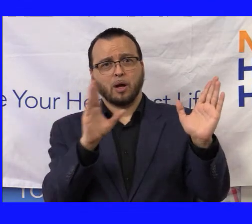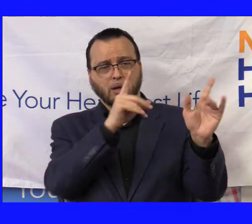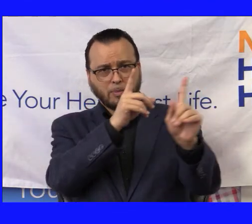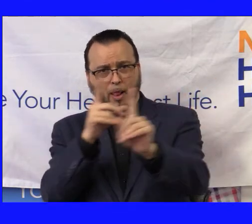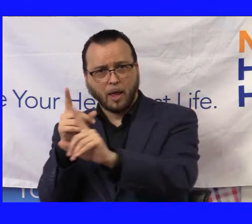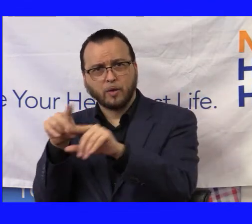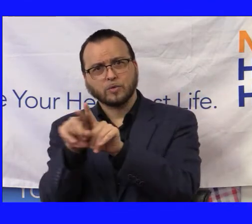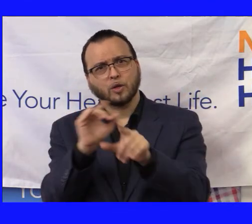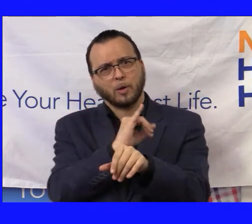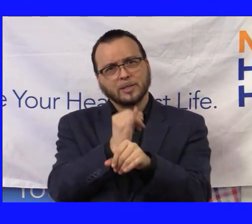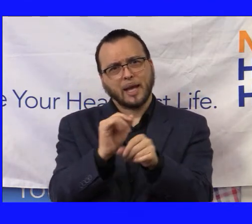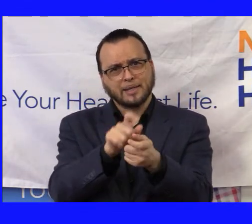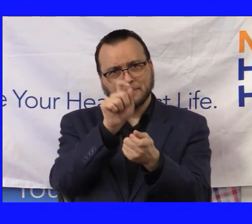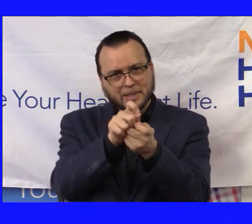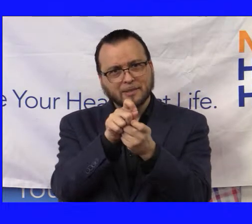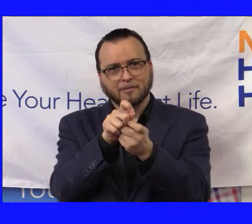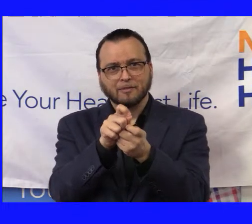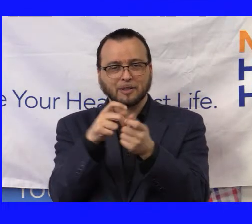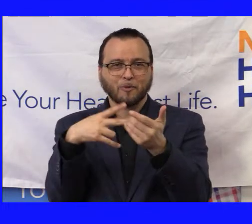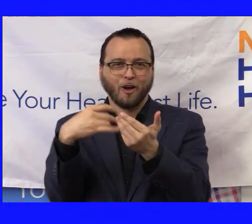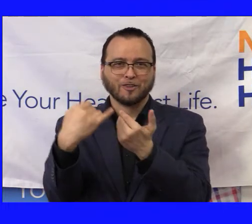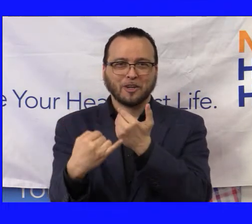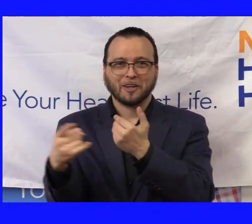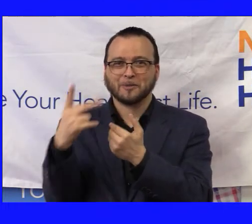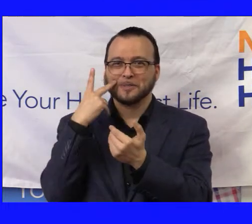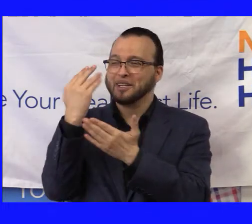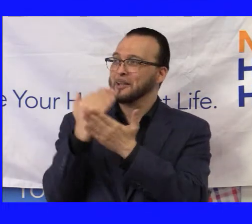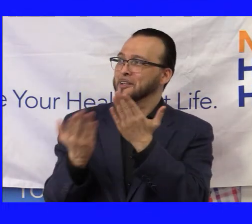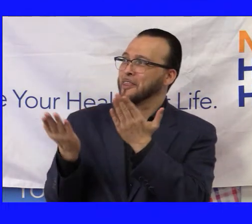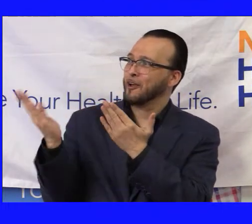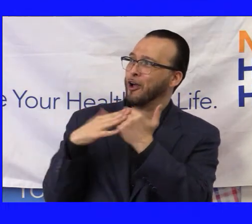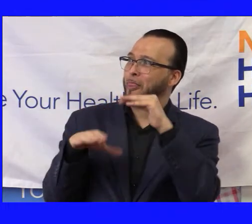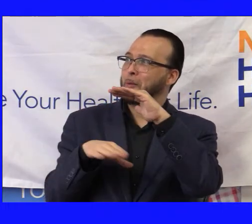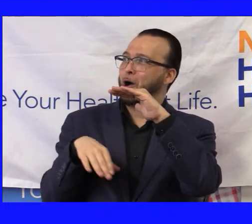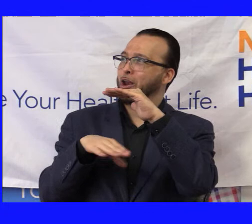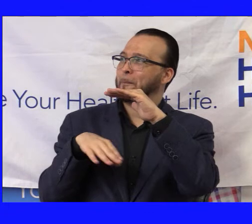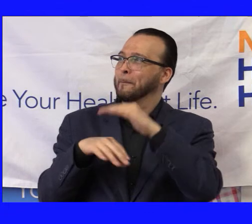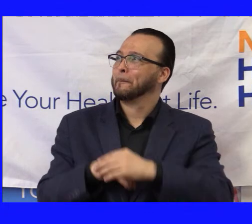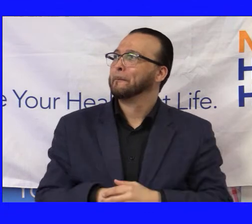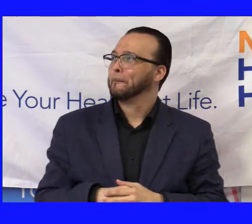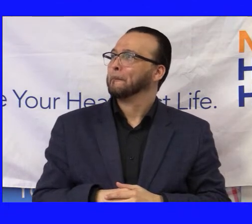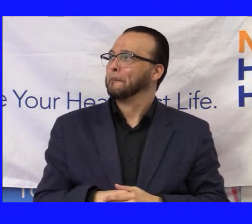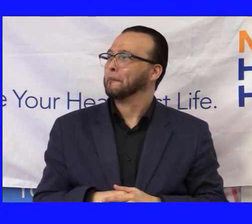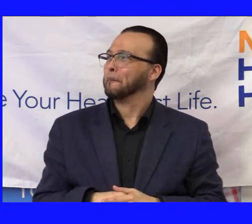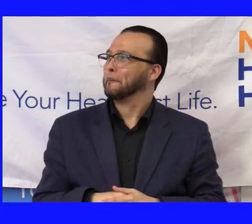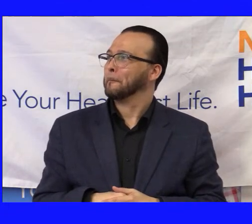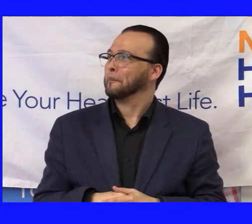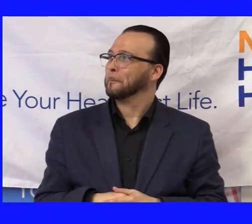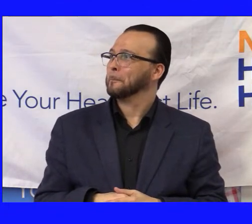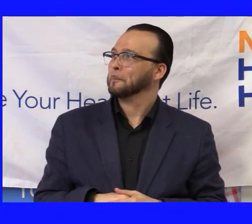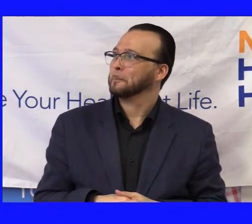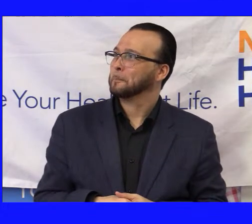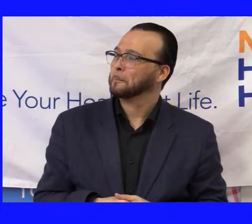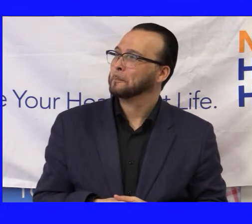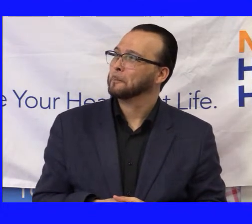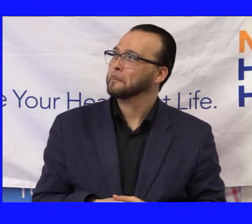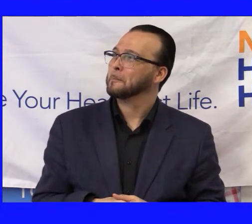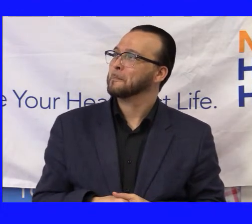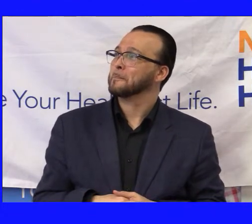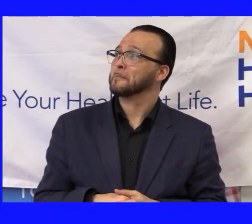as our site-specific projects. You can just see them listed there at the bottom of the screen. Next slide.